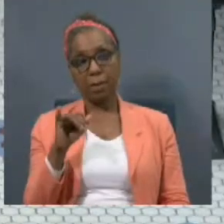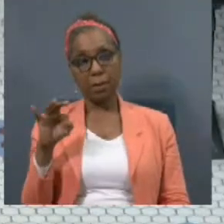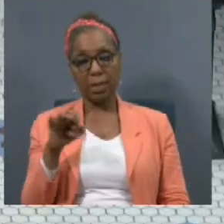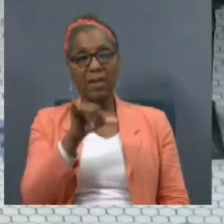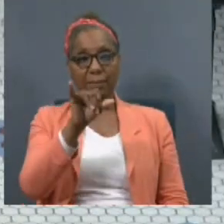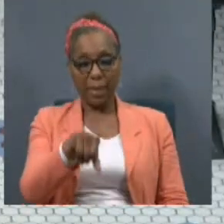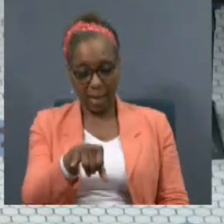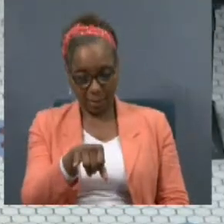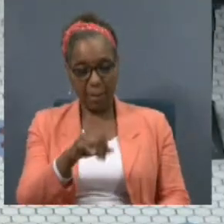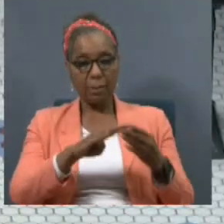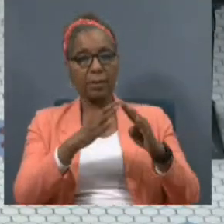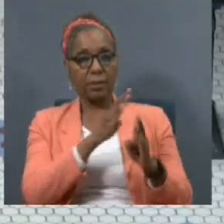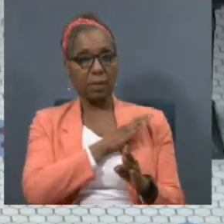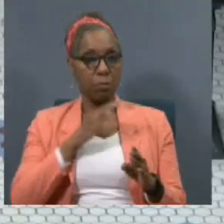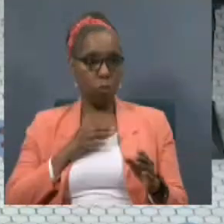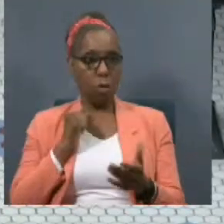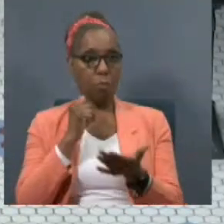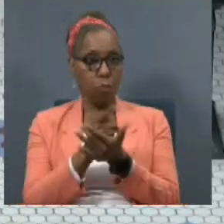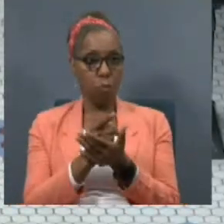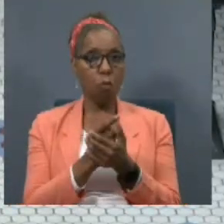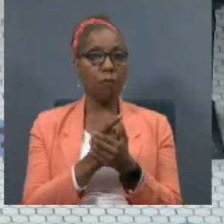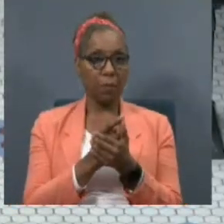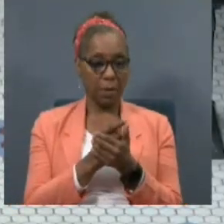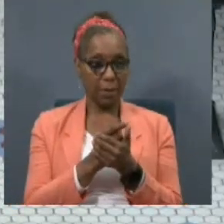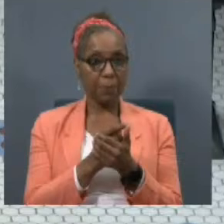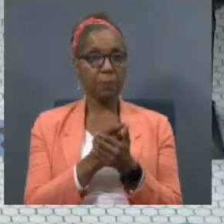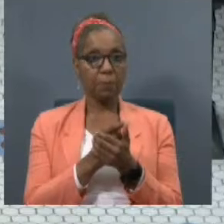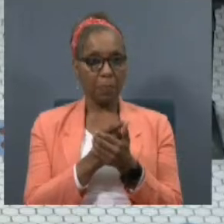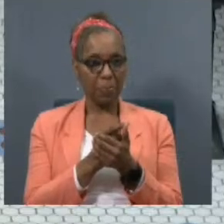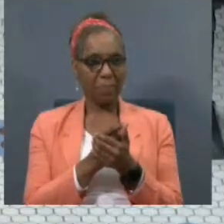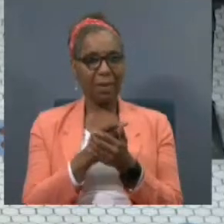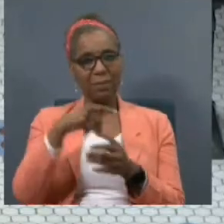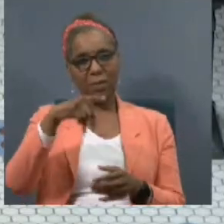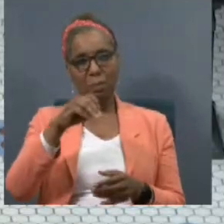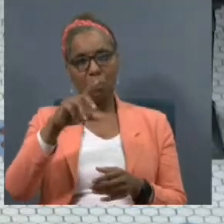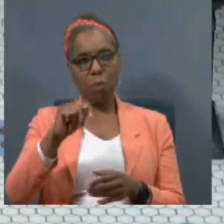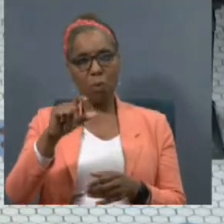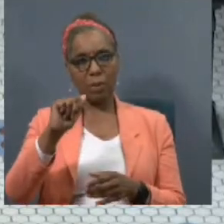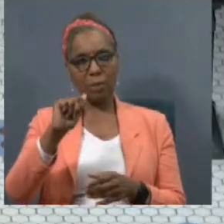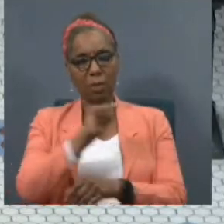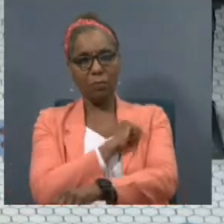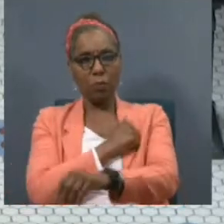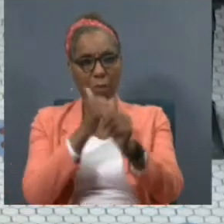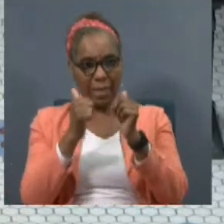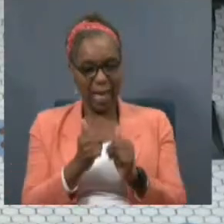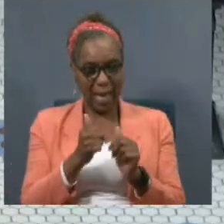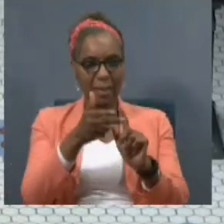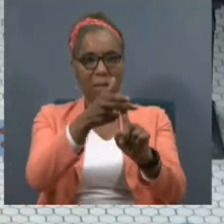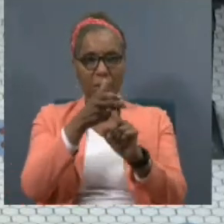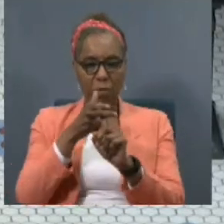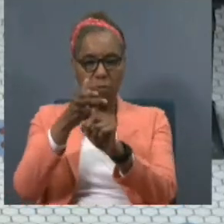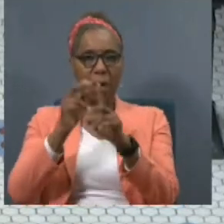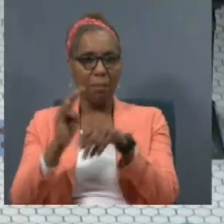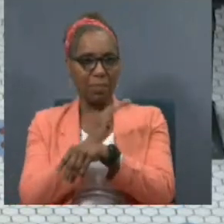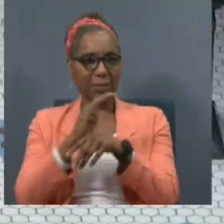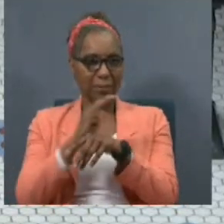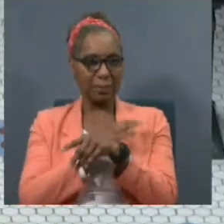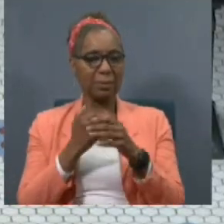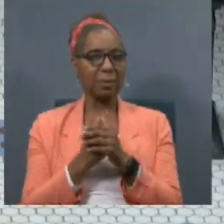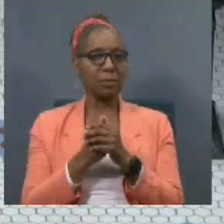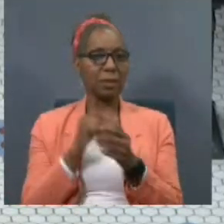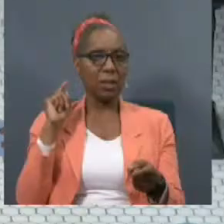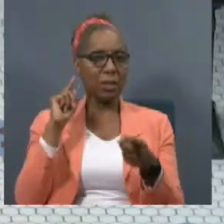by the city board, that the Port Authority can attract businesses, bring businesses in